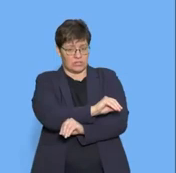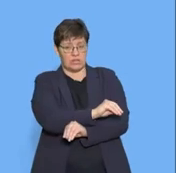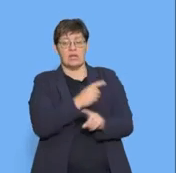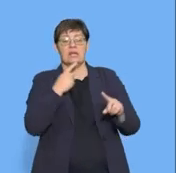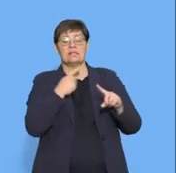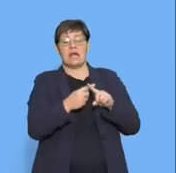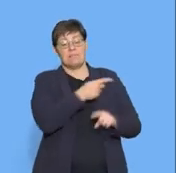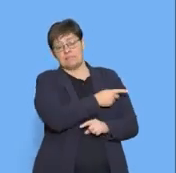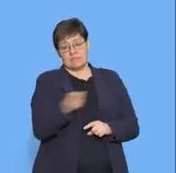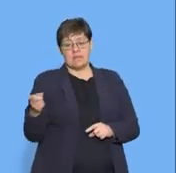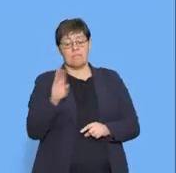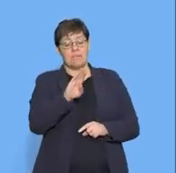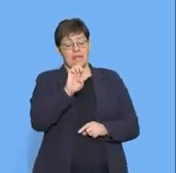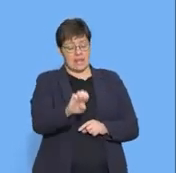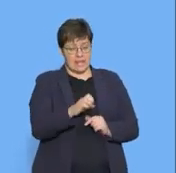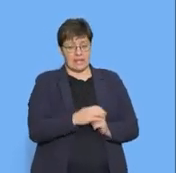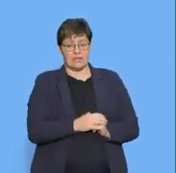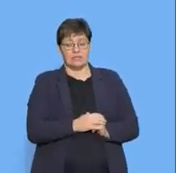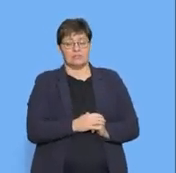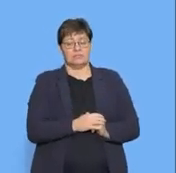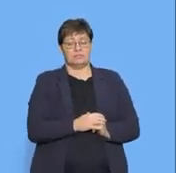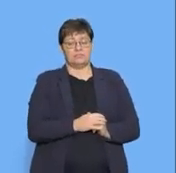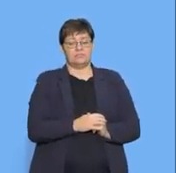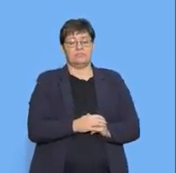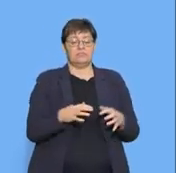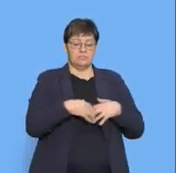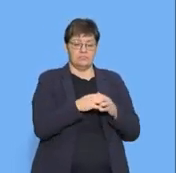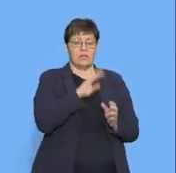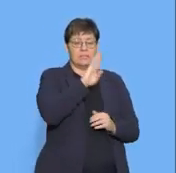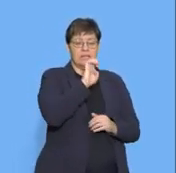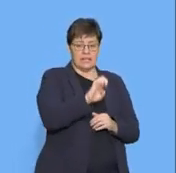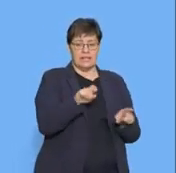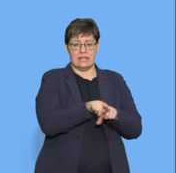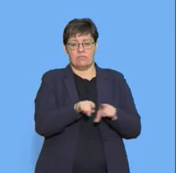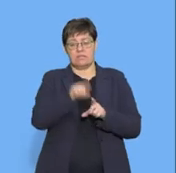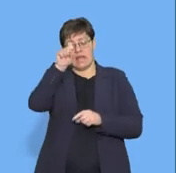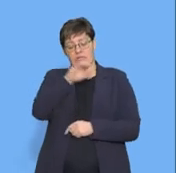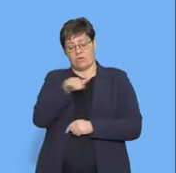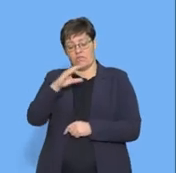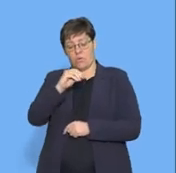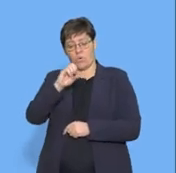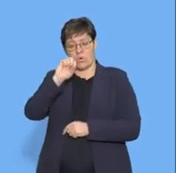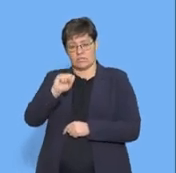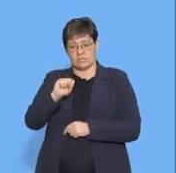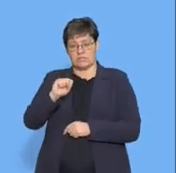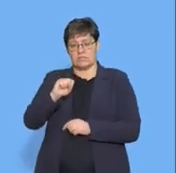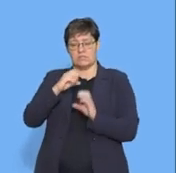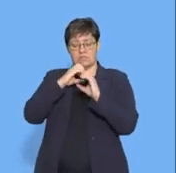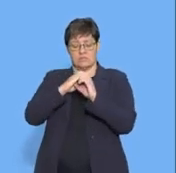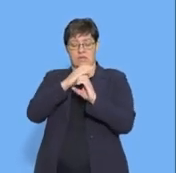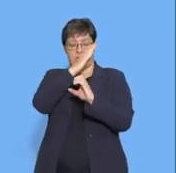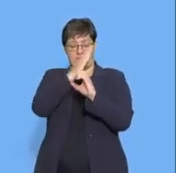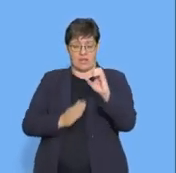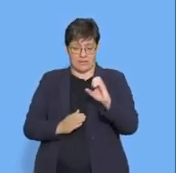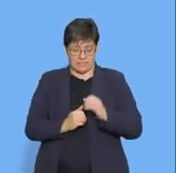we rearrange this and we multiply throughout by BE, we can just end up with BE equals to x